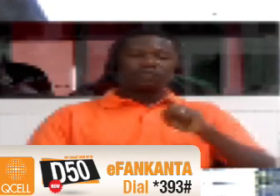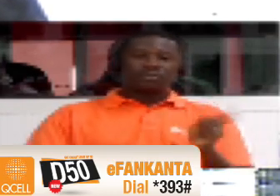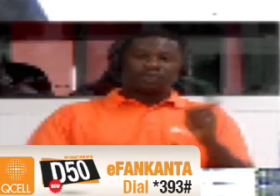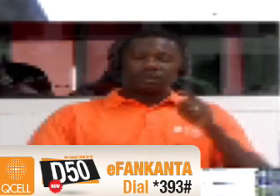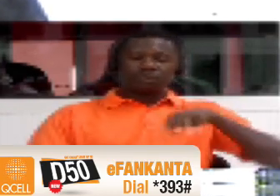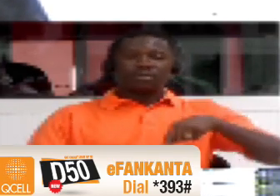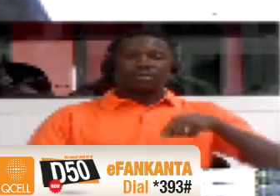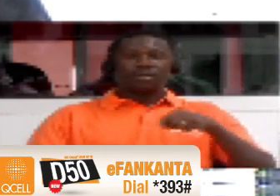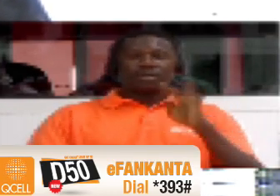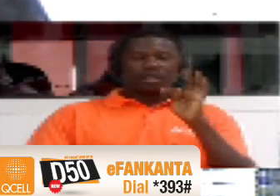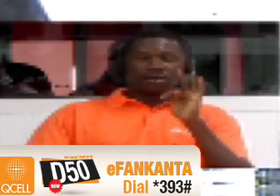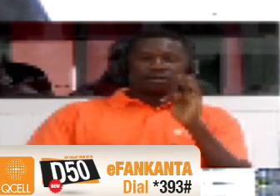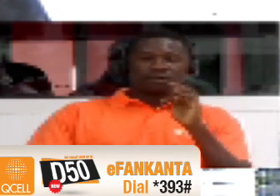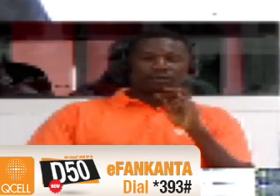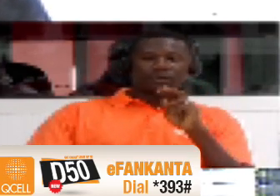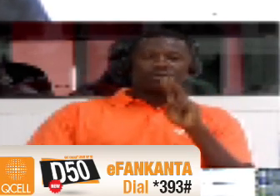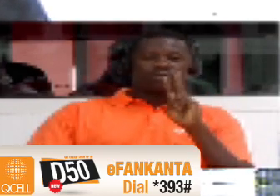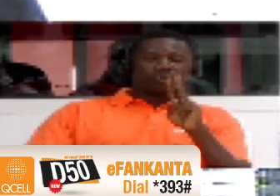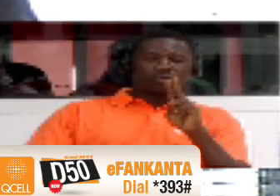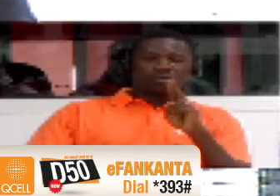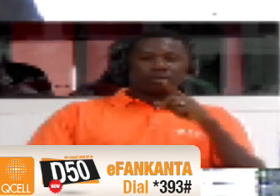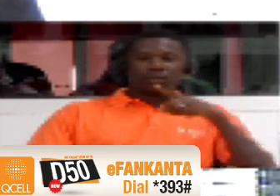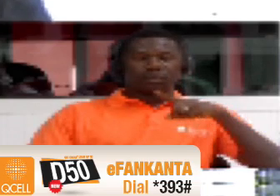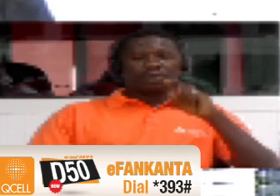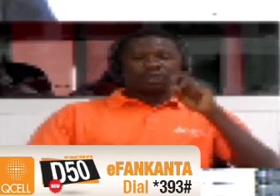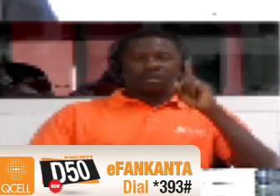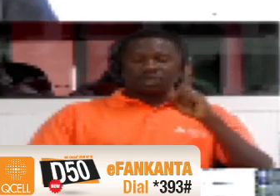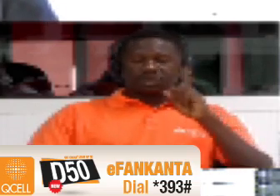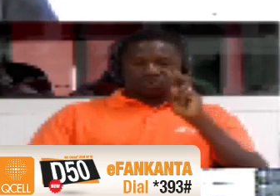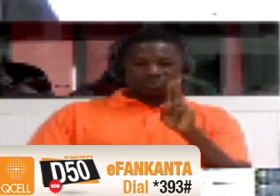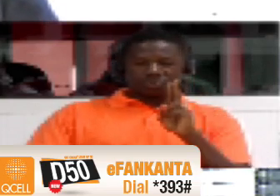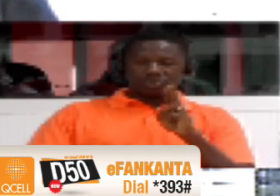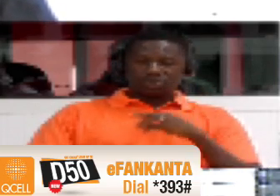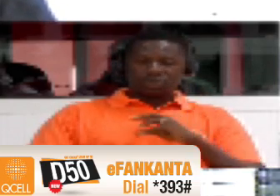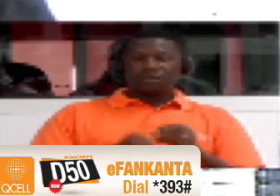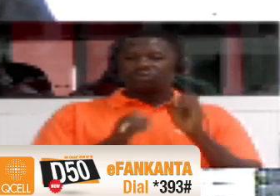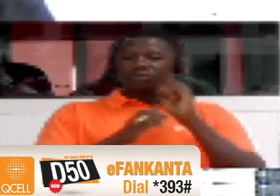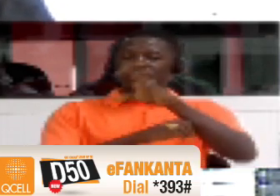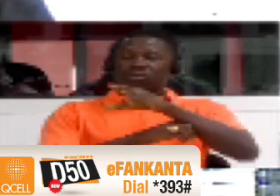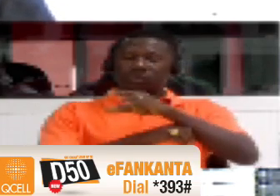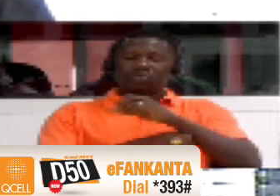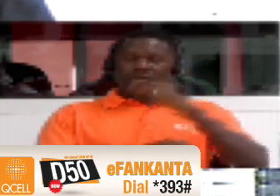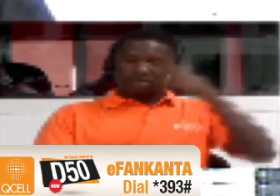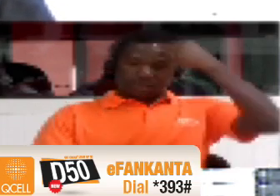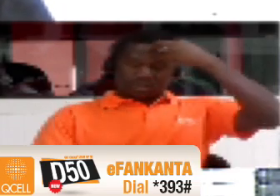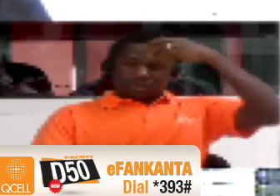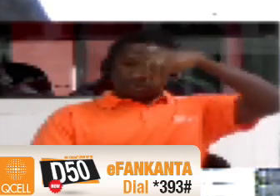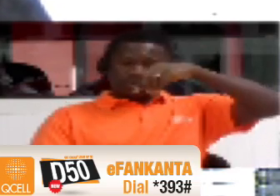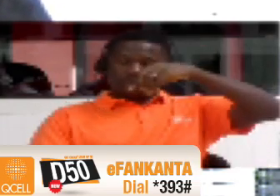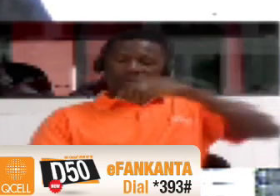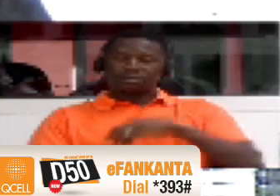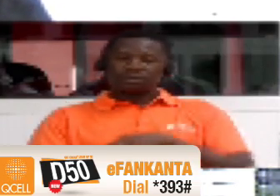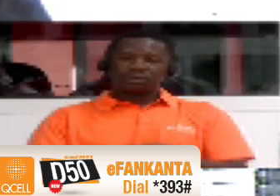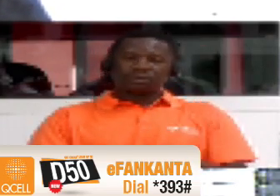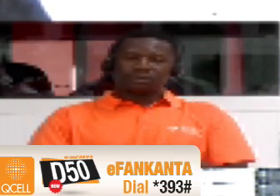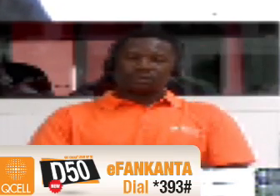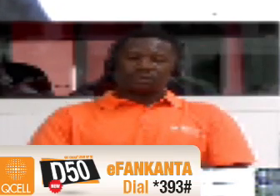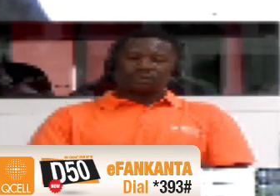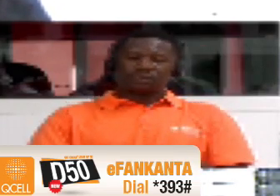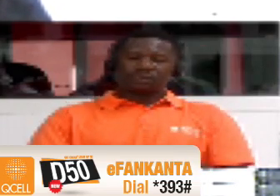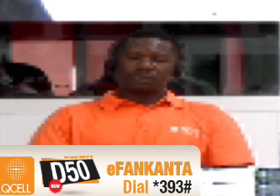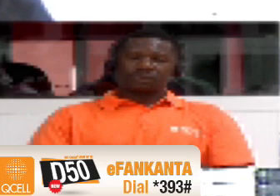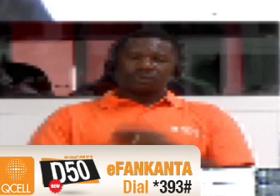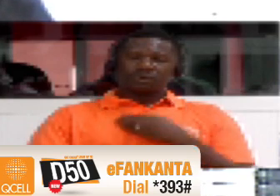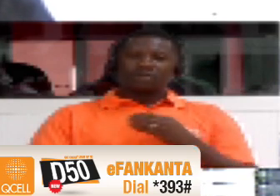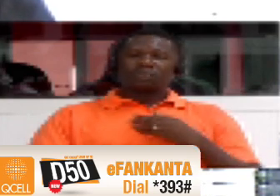GPF 2 PIU. In Samba headquarters. They took us to the headquarters. Moto inata interior office, Usman Sonko